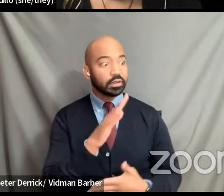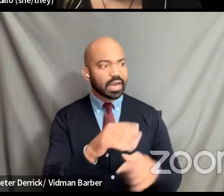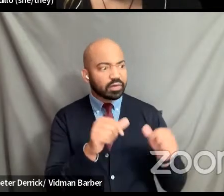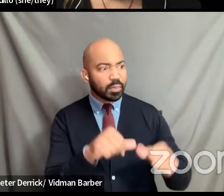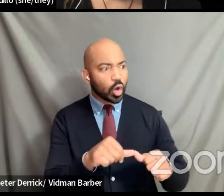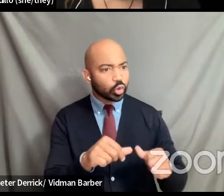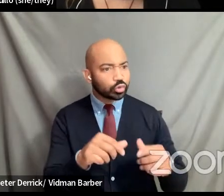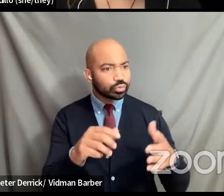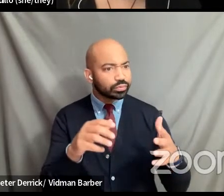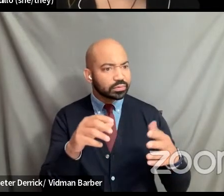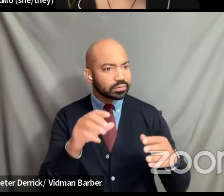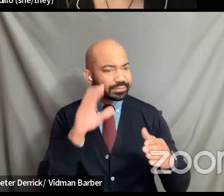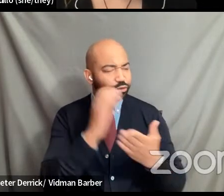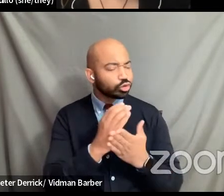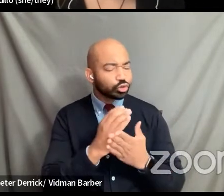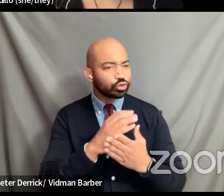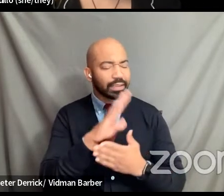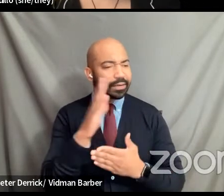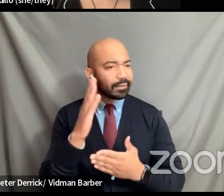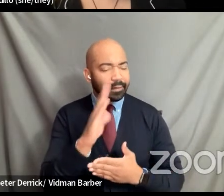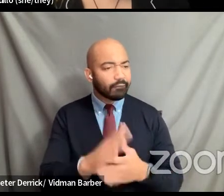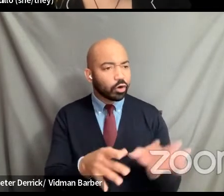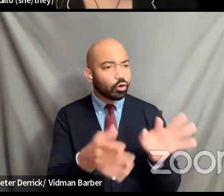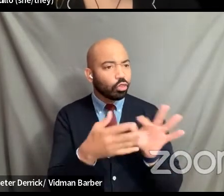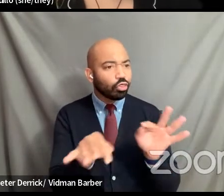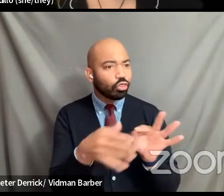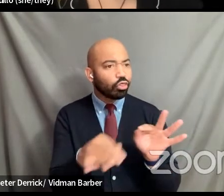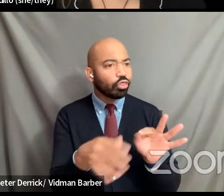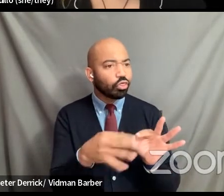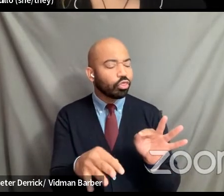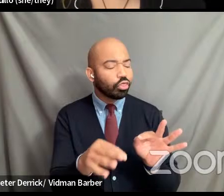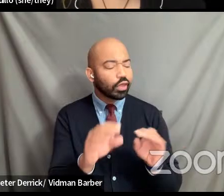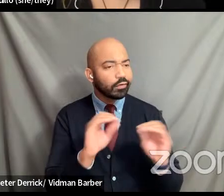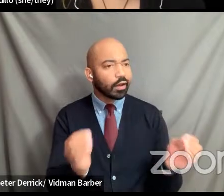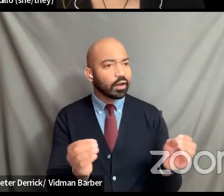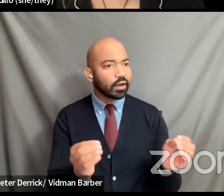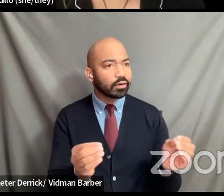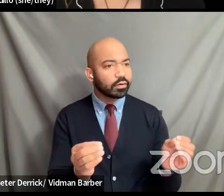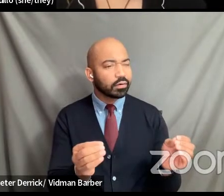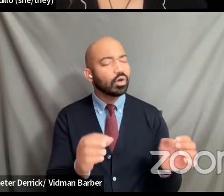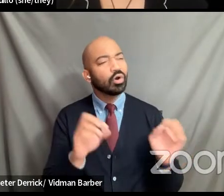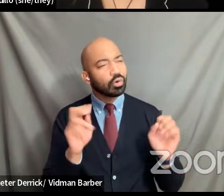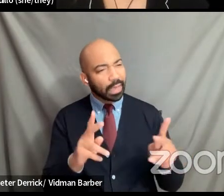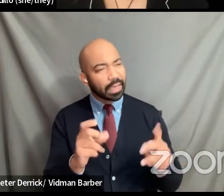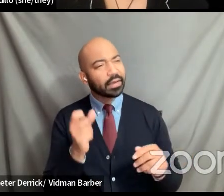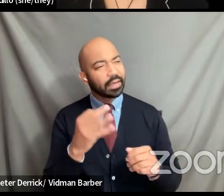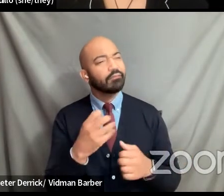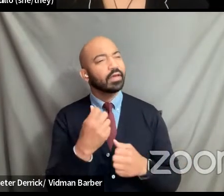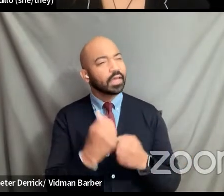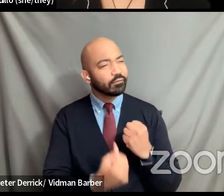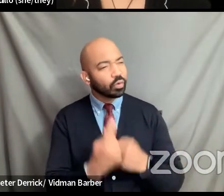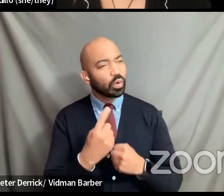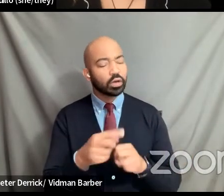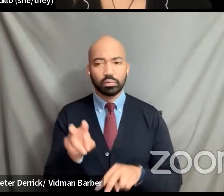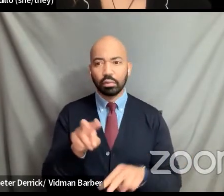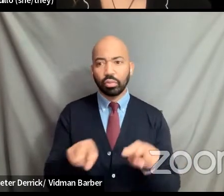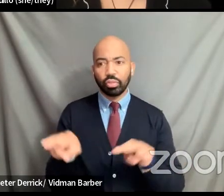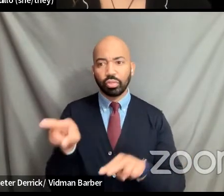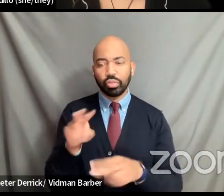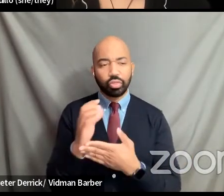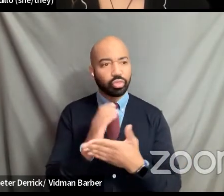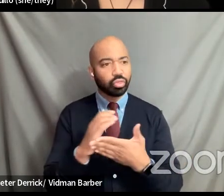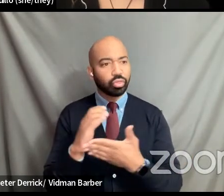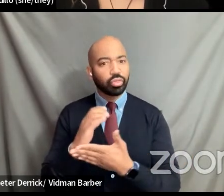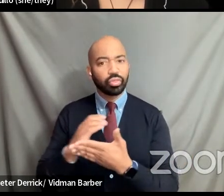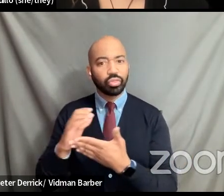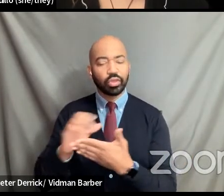make any posts, you never do anything. But let's talk about it. If every single person on social media lurked, social media